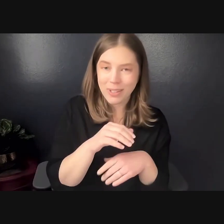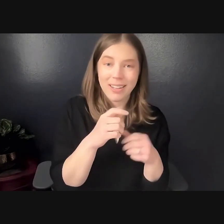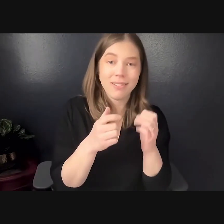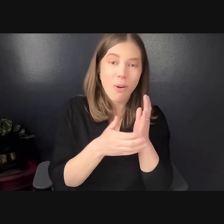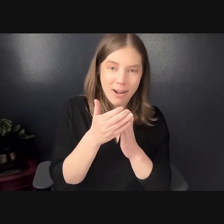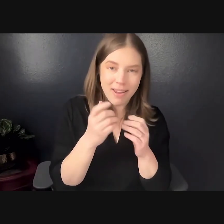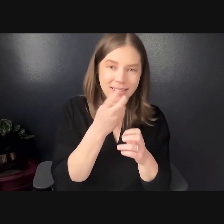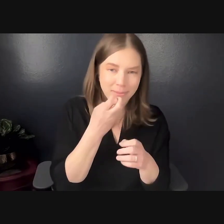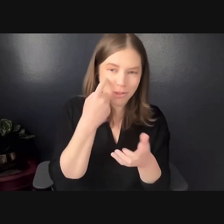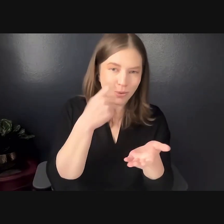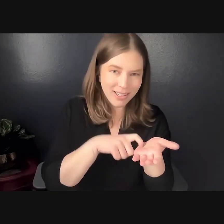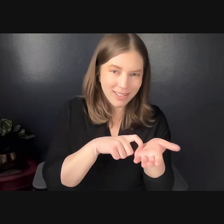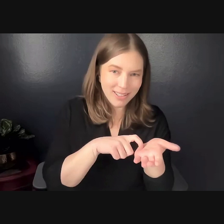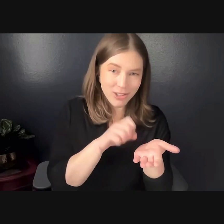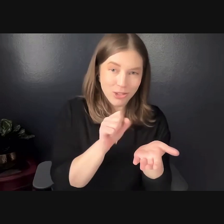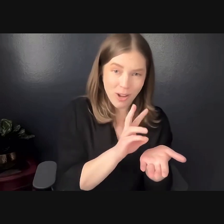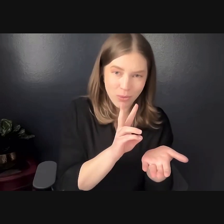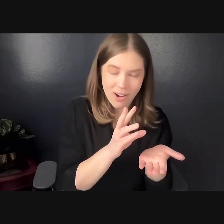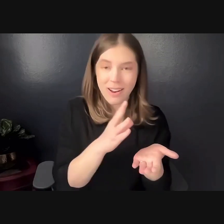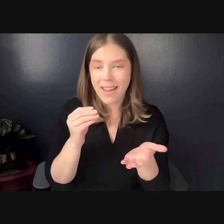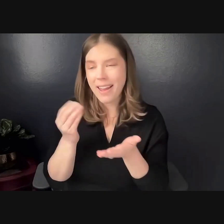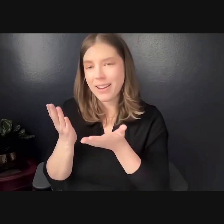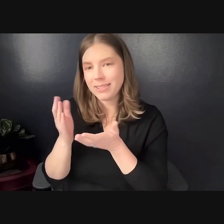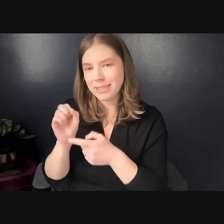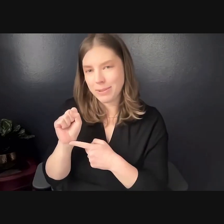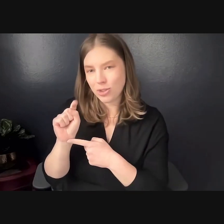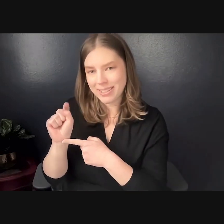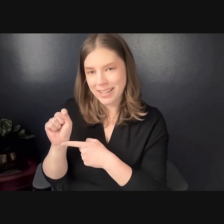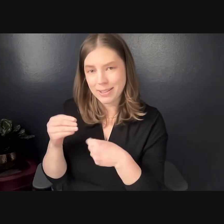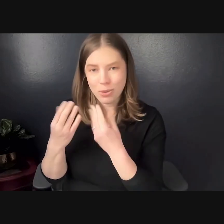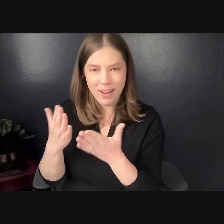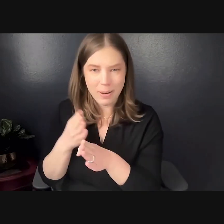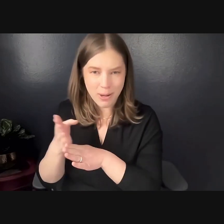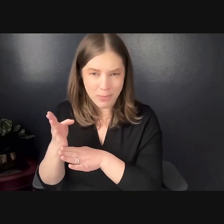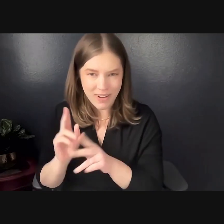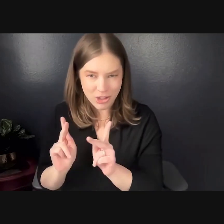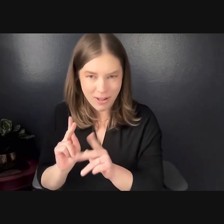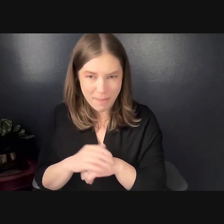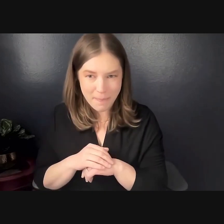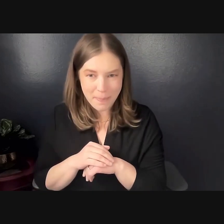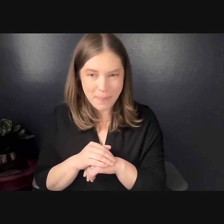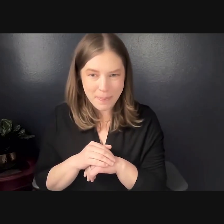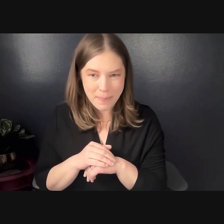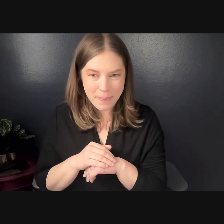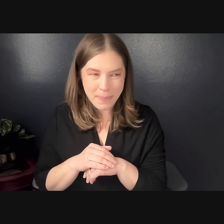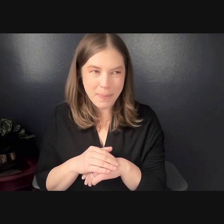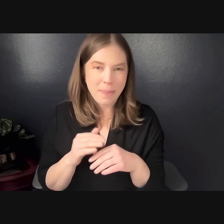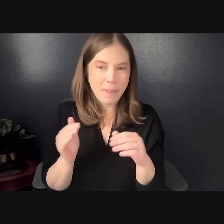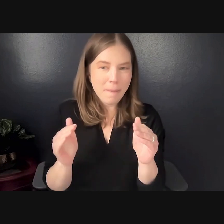I will talk a little bit about the difference between automatic speech recognition and